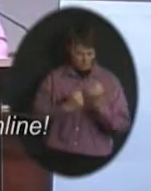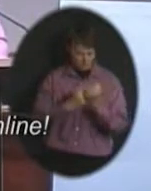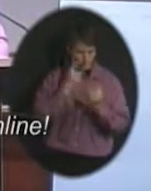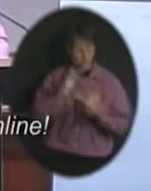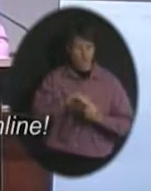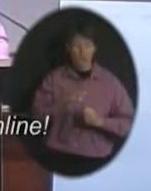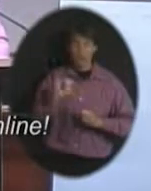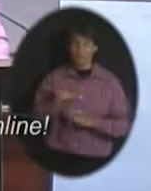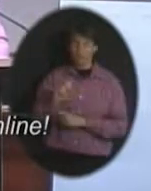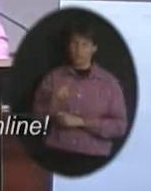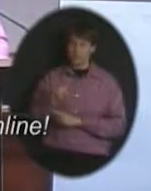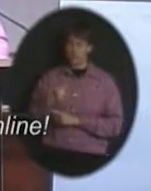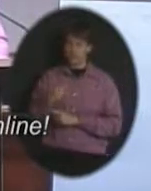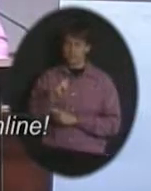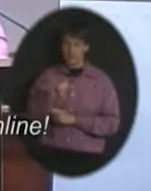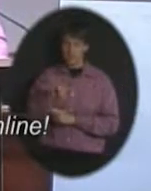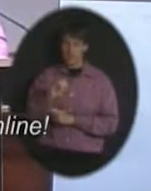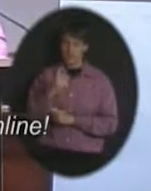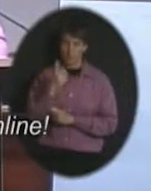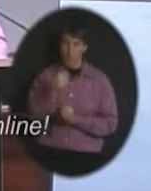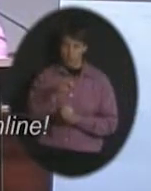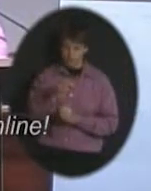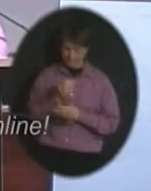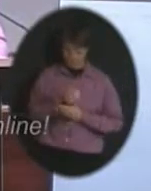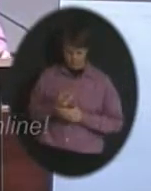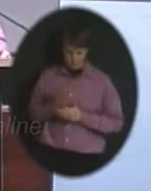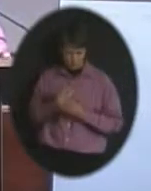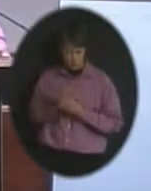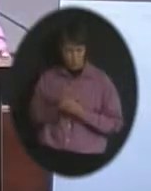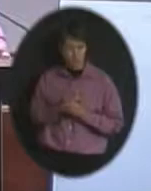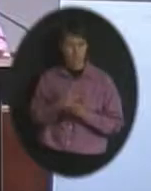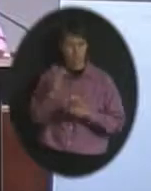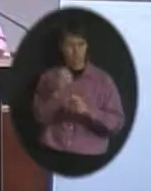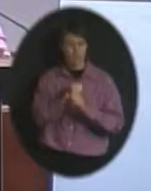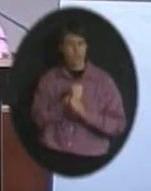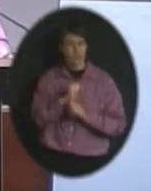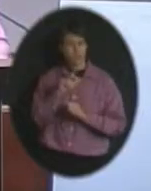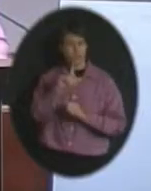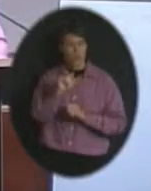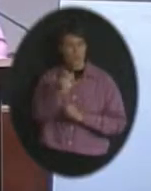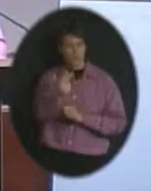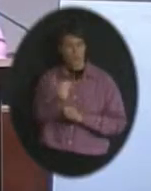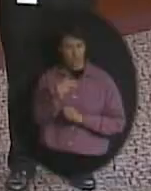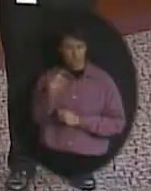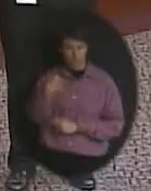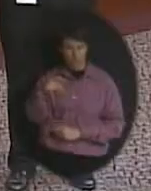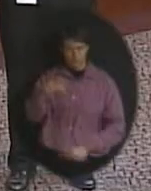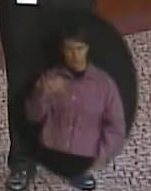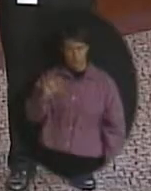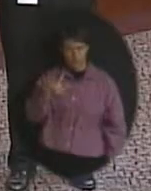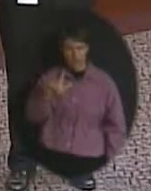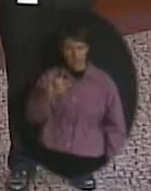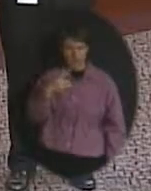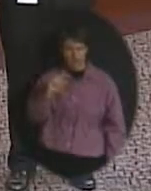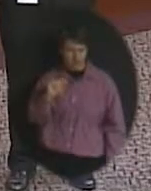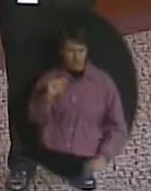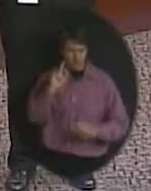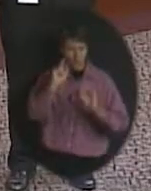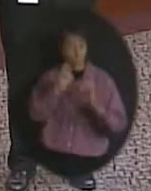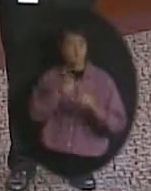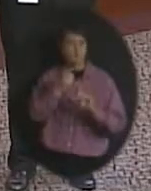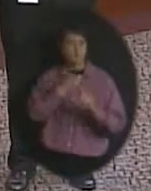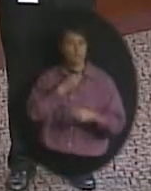addition, Sunnyside was one of just a few of the schools in the state of Kansas to receive the 2013 Spotlight Award from the Kansas